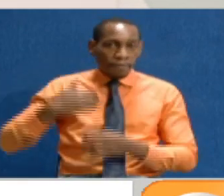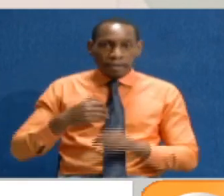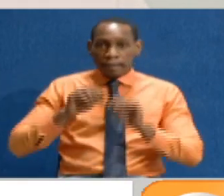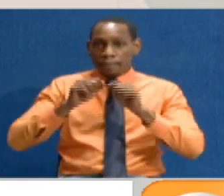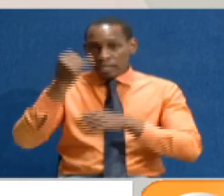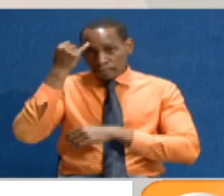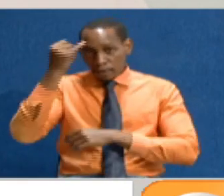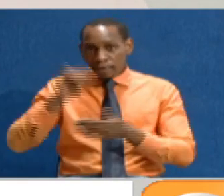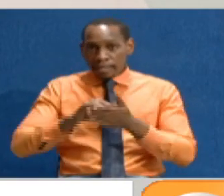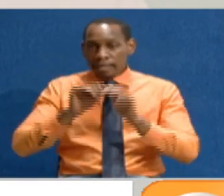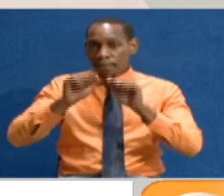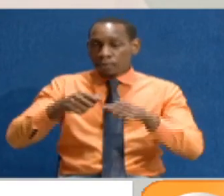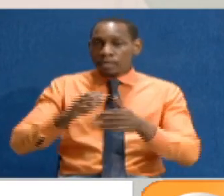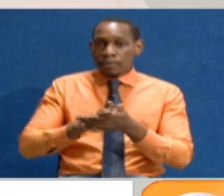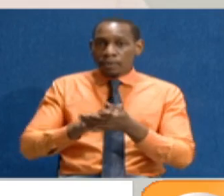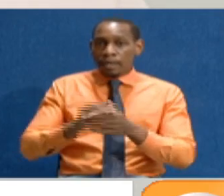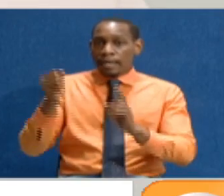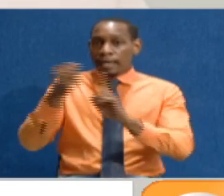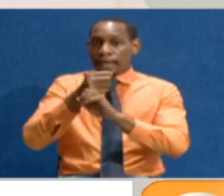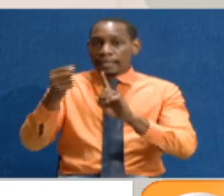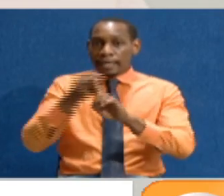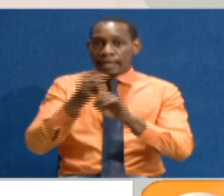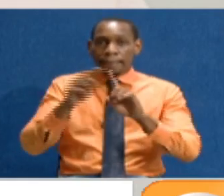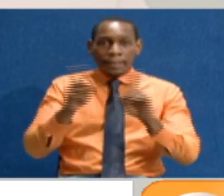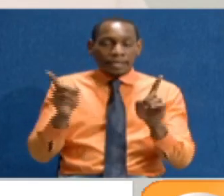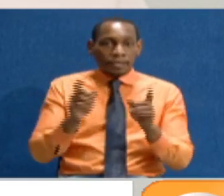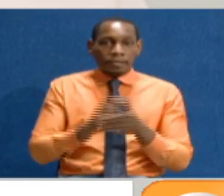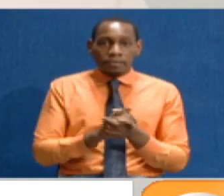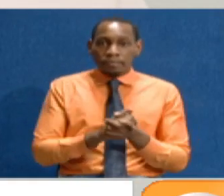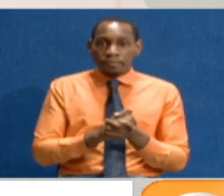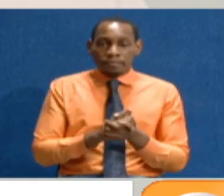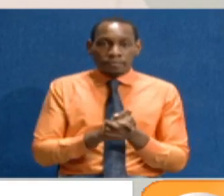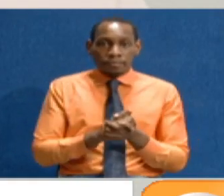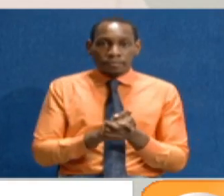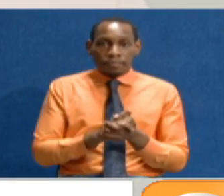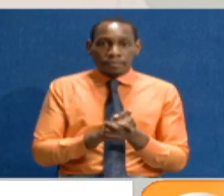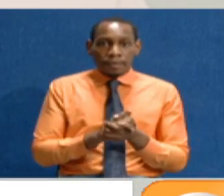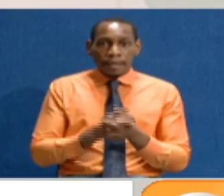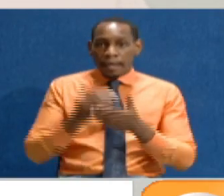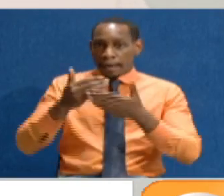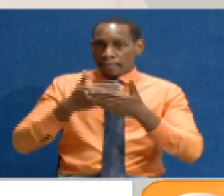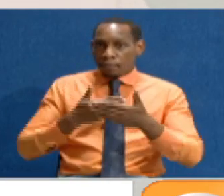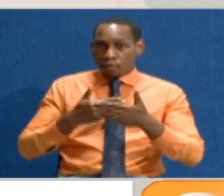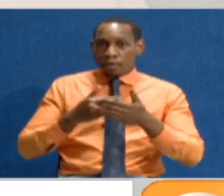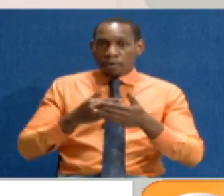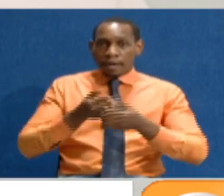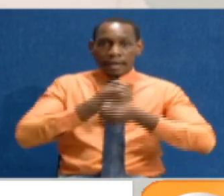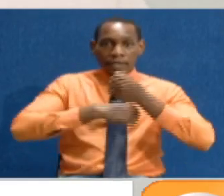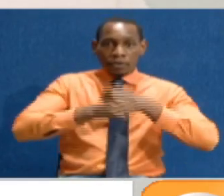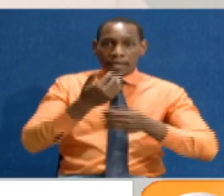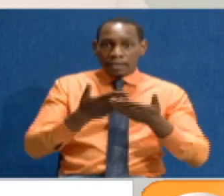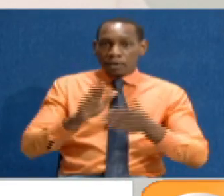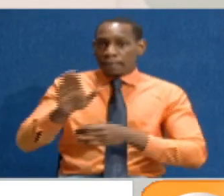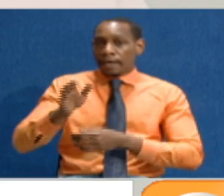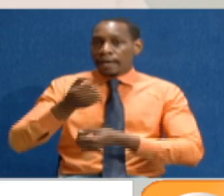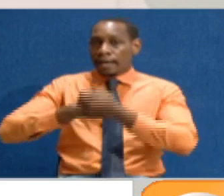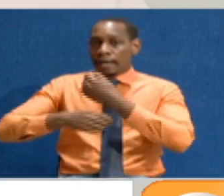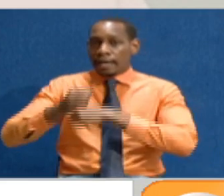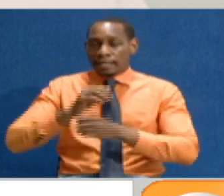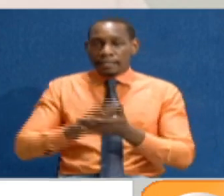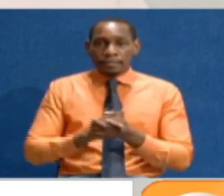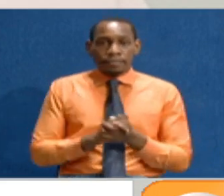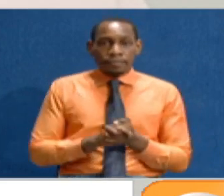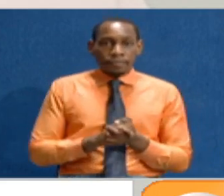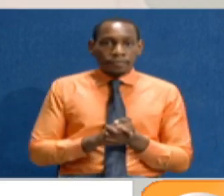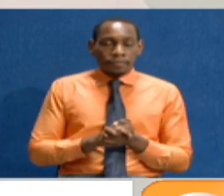and imagine that you're going to attack them or that you hate them or that you are unfair to them. So before you do something to them, they'll act on their